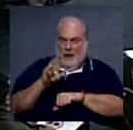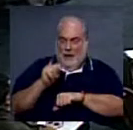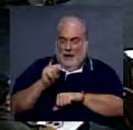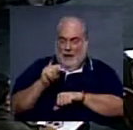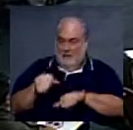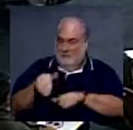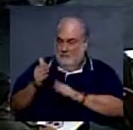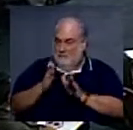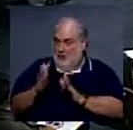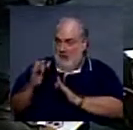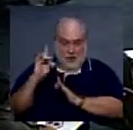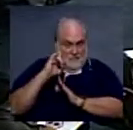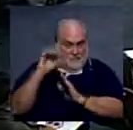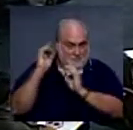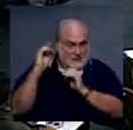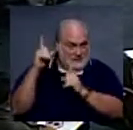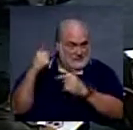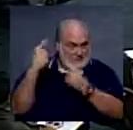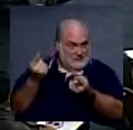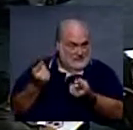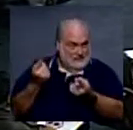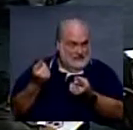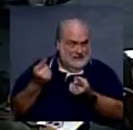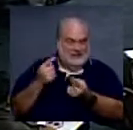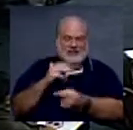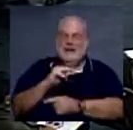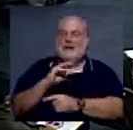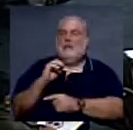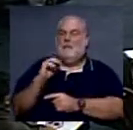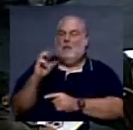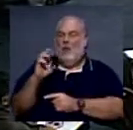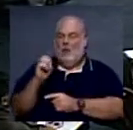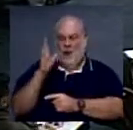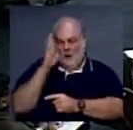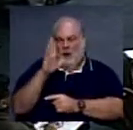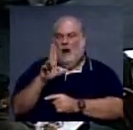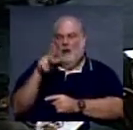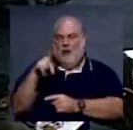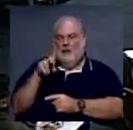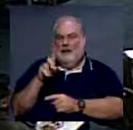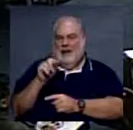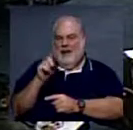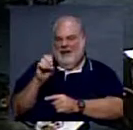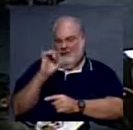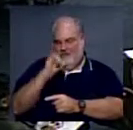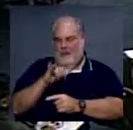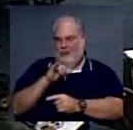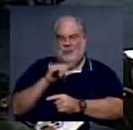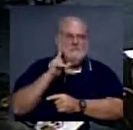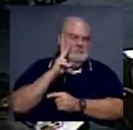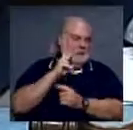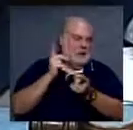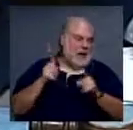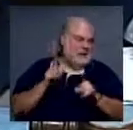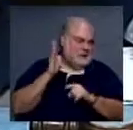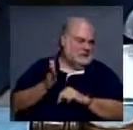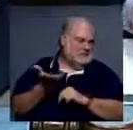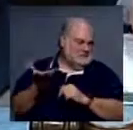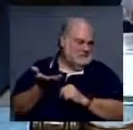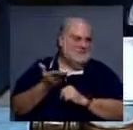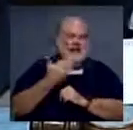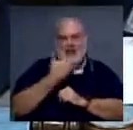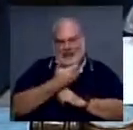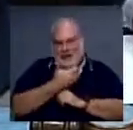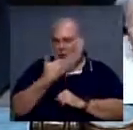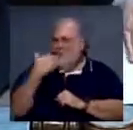manager, and I never have gotten any response. Okay, Mr. Moore's going to give us an update on it, and we'll see where we go from there. Thank